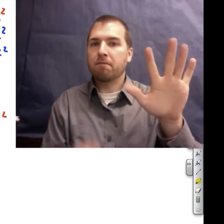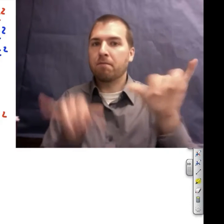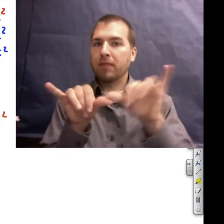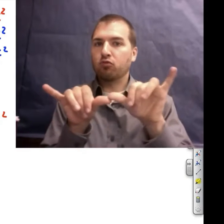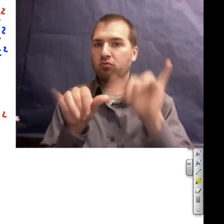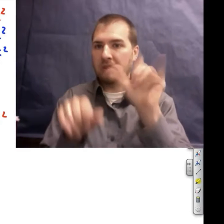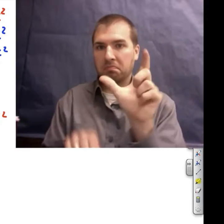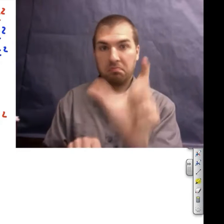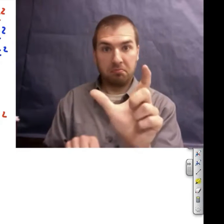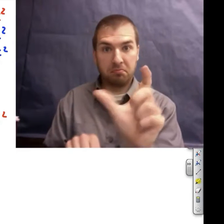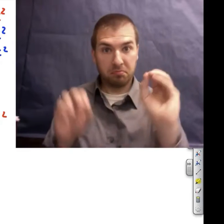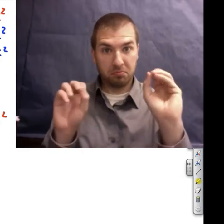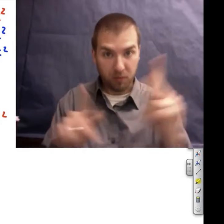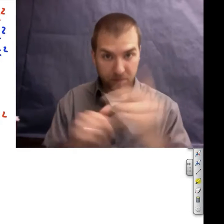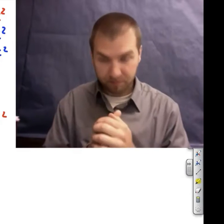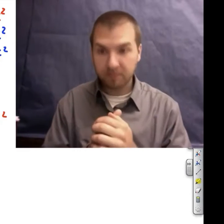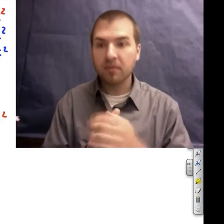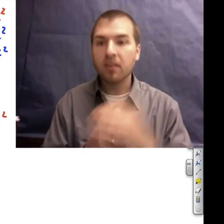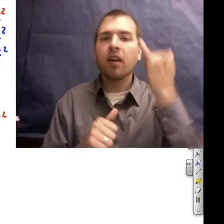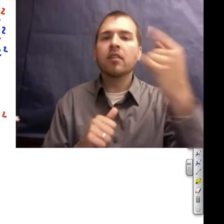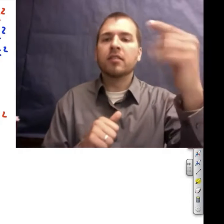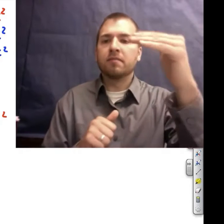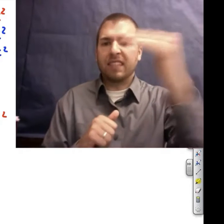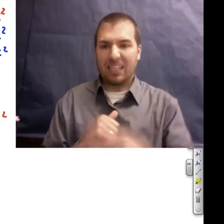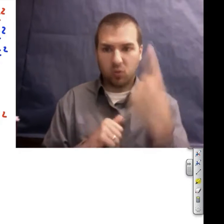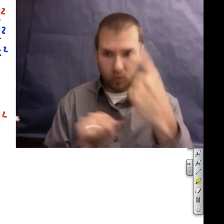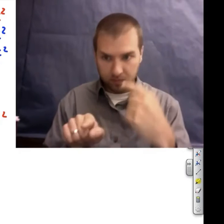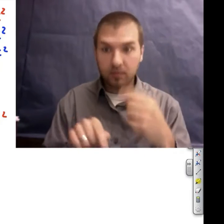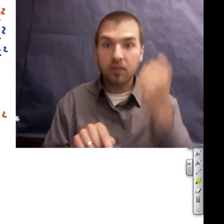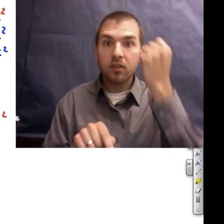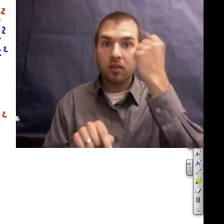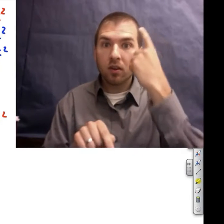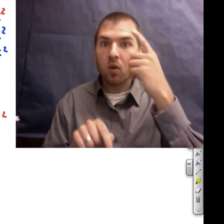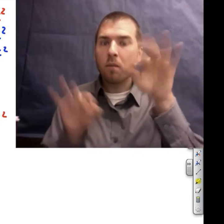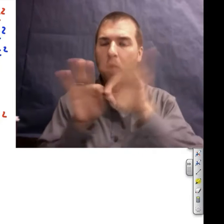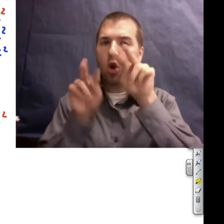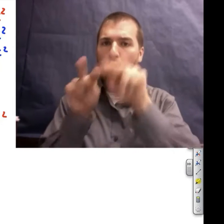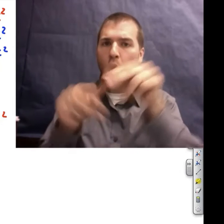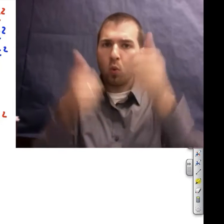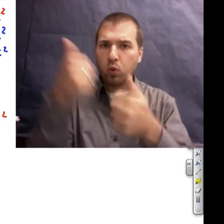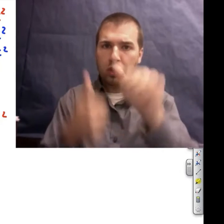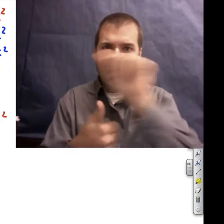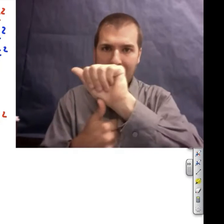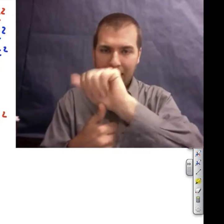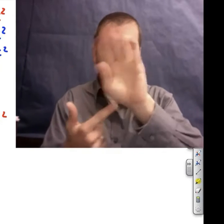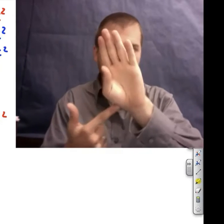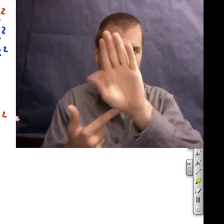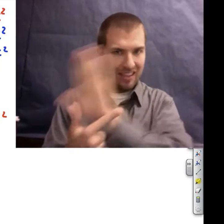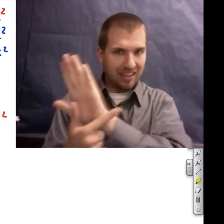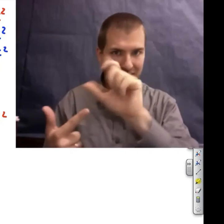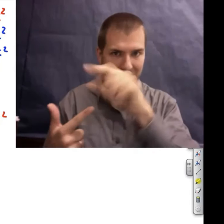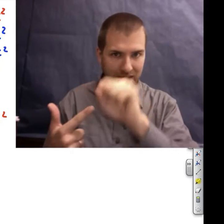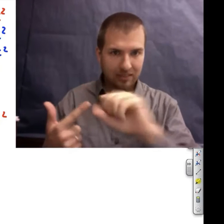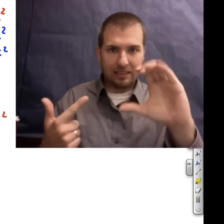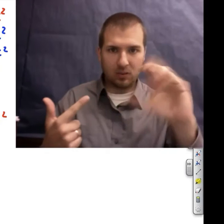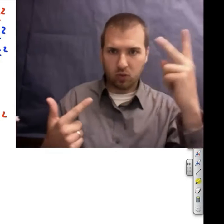So we figured out that we have 6, 15, and then our long side is about 16.15. So then let's go down to the next one. So it's important to